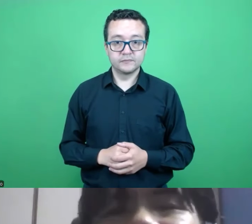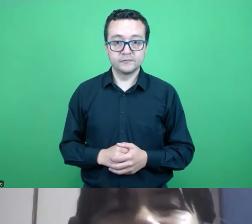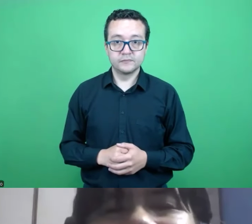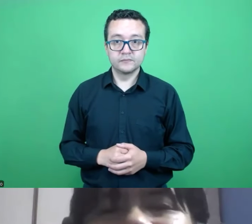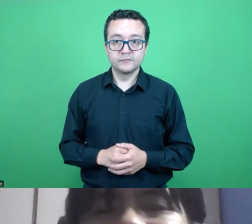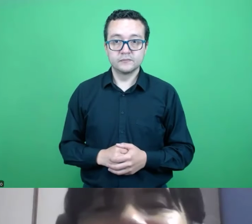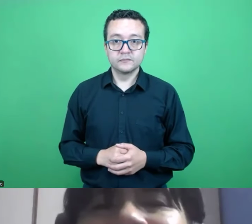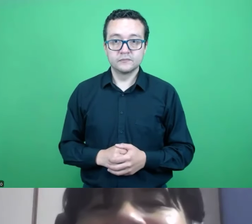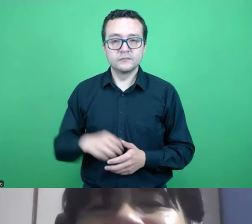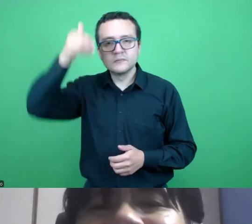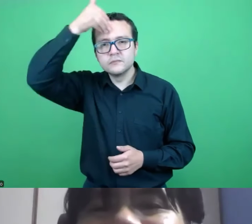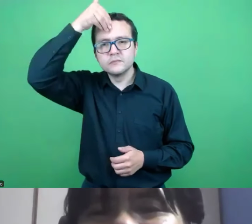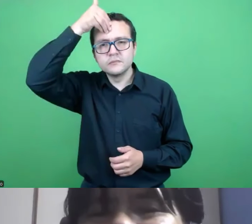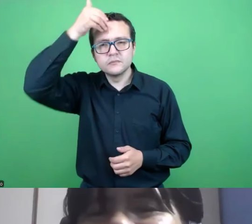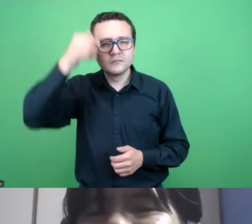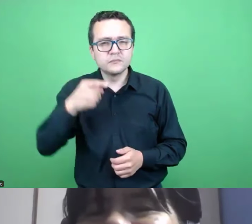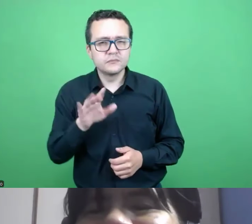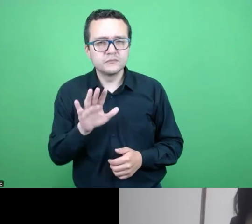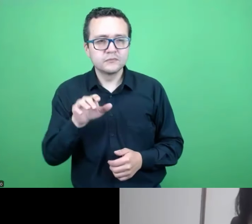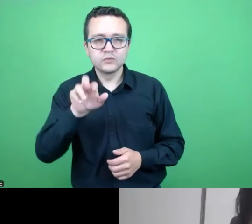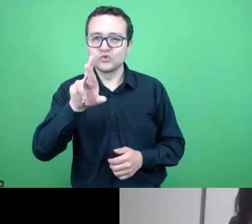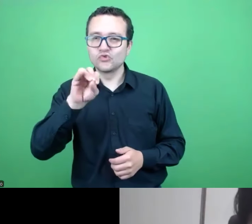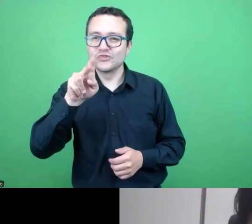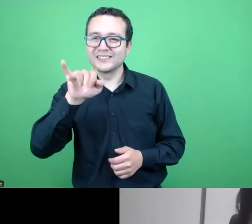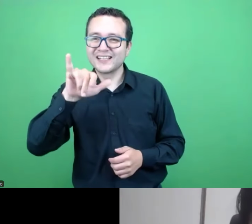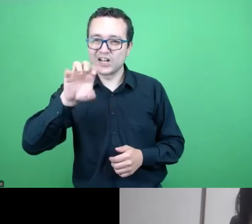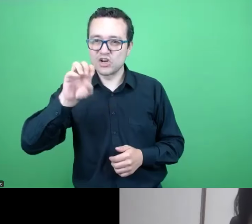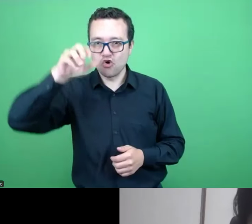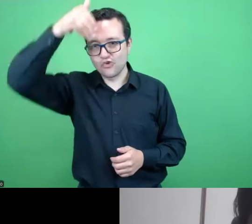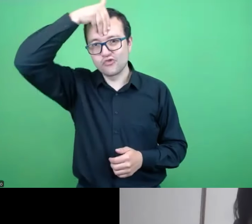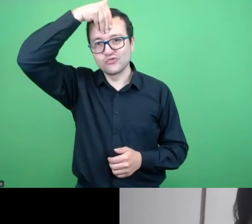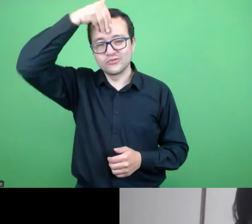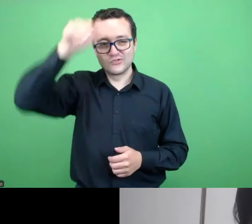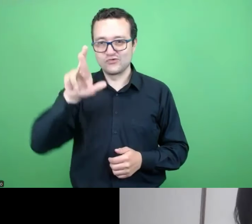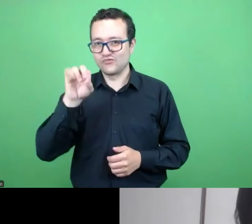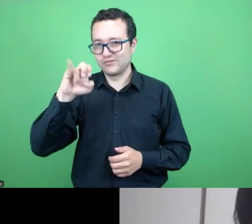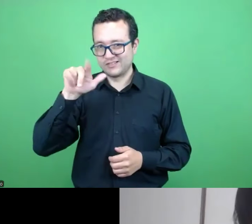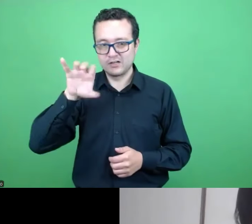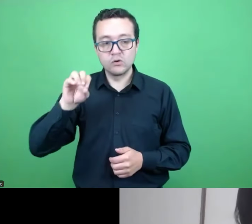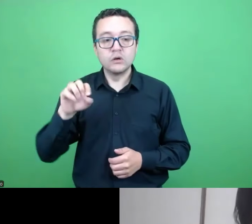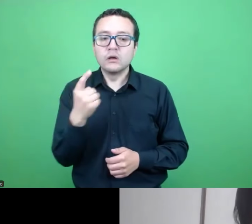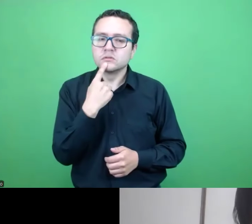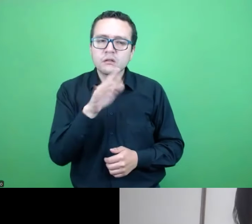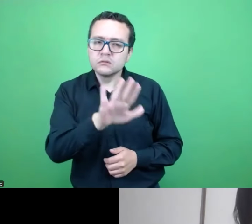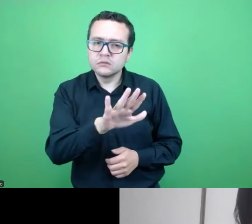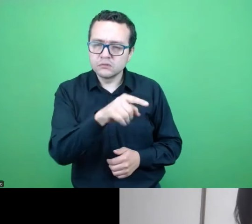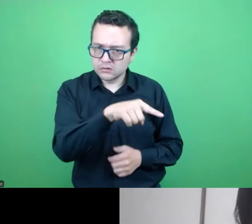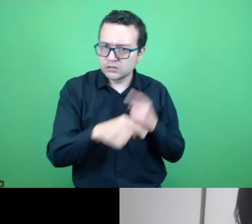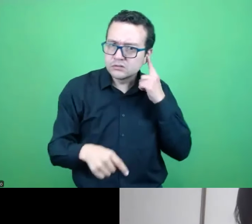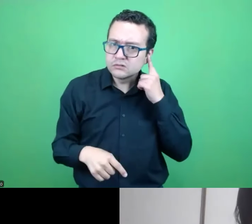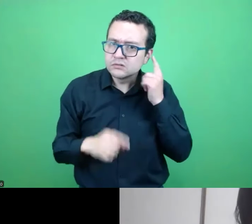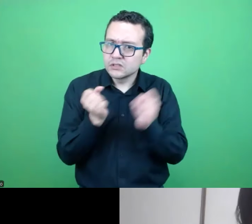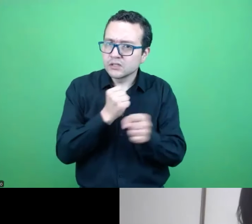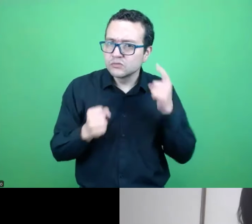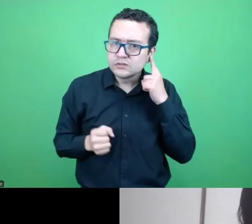Are you here? Sorry, Silva, I cannot hear anything. Ok. Okay. Okay. Merci beaucoup Okay, thank